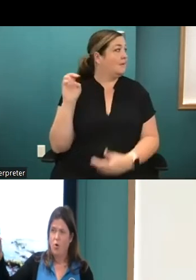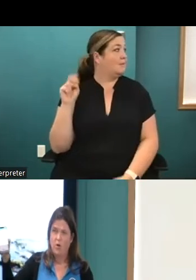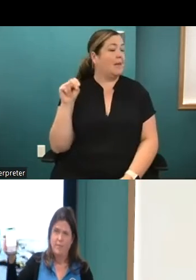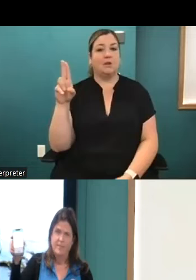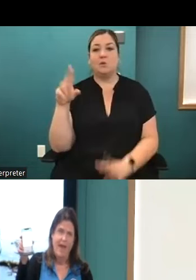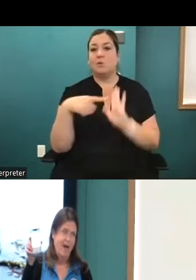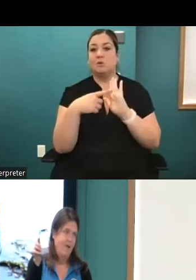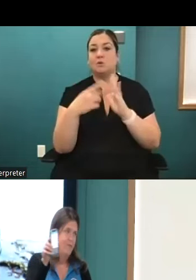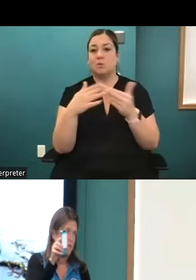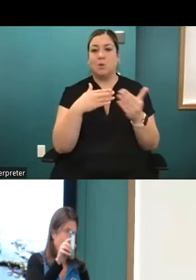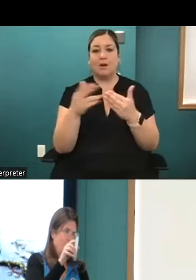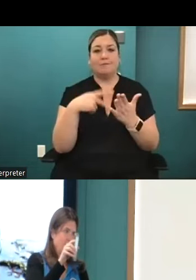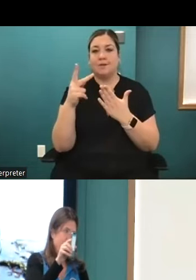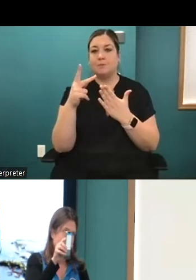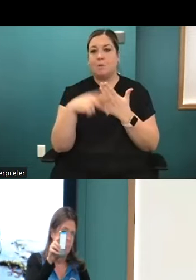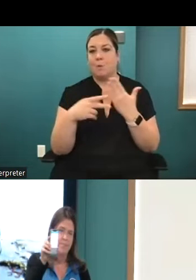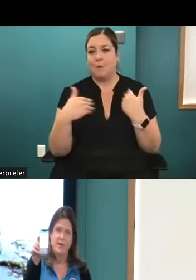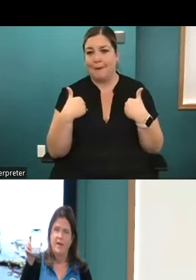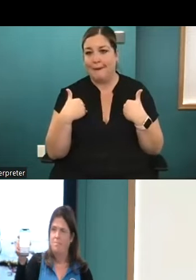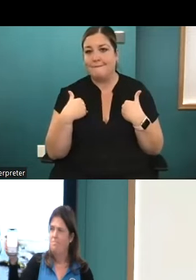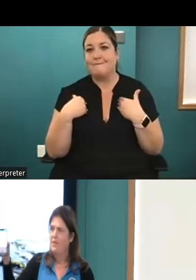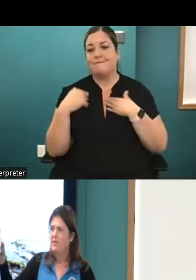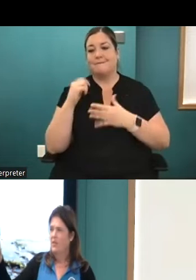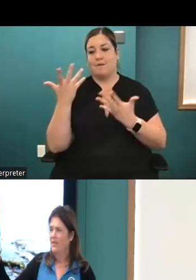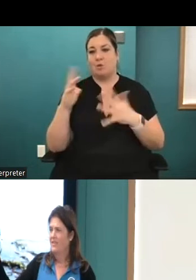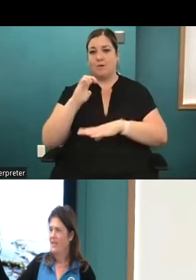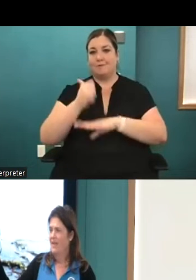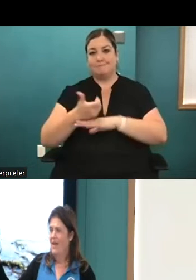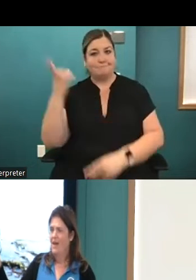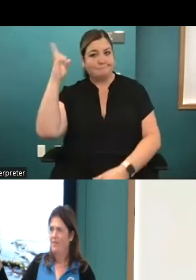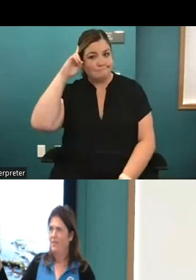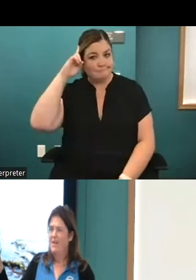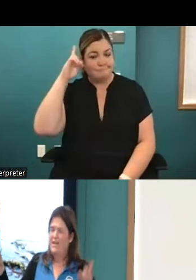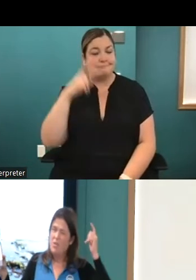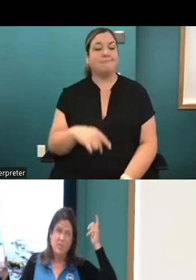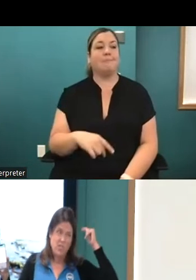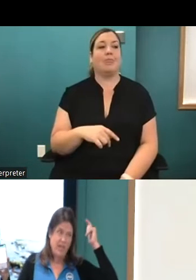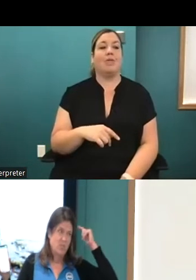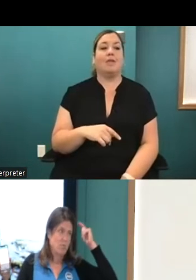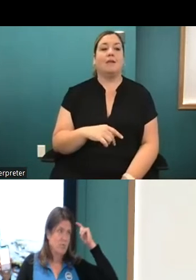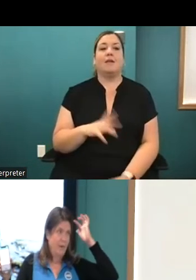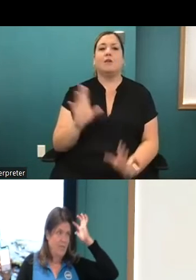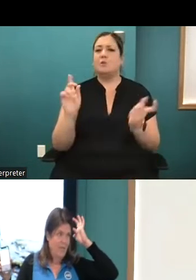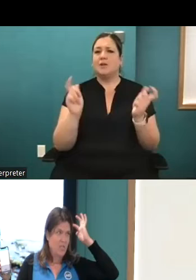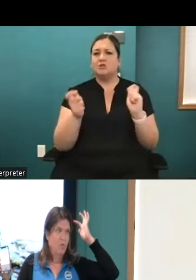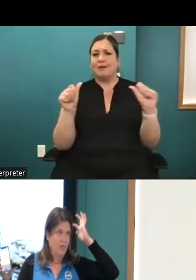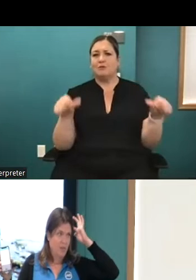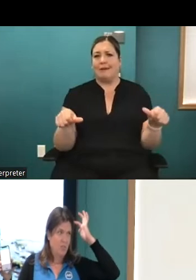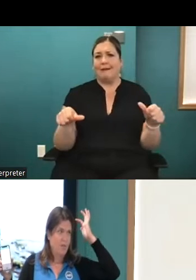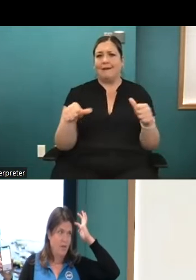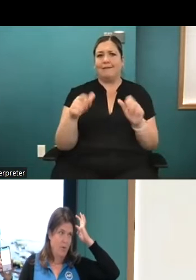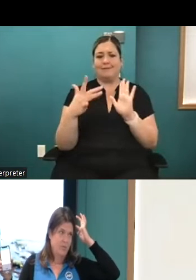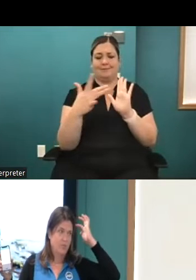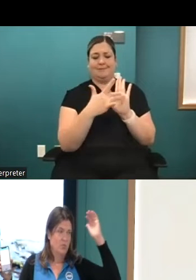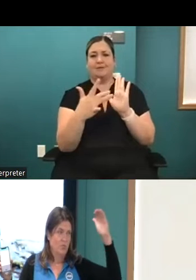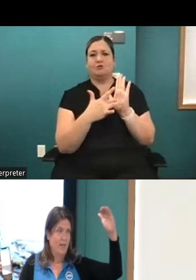whatever programs they have in their processor. So like, let's say they have, and you can change those by touching the multifunction